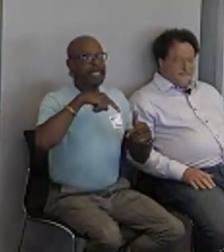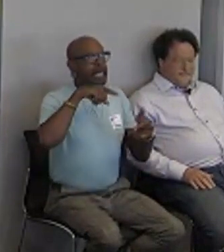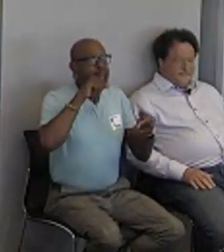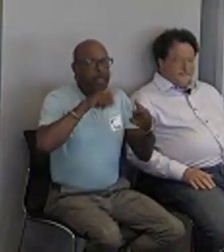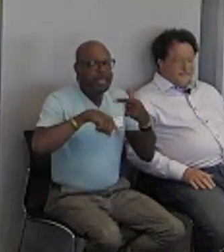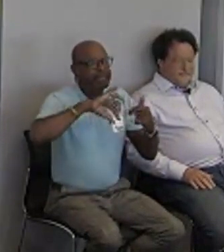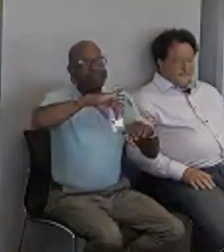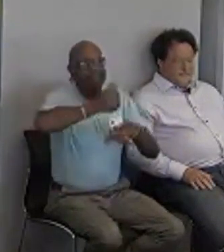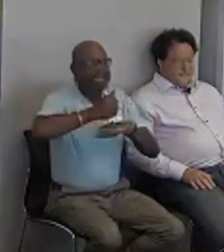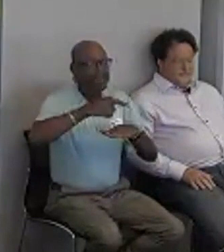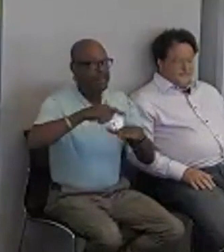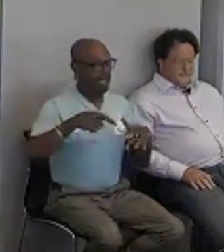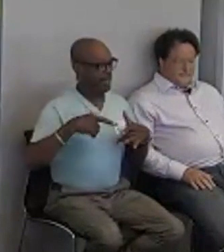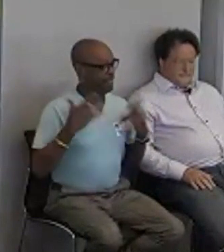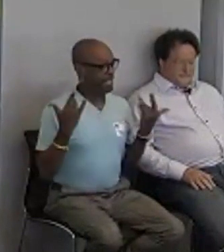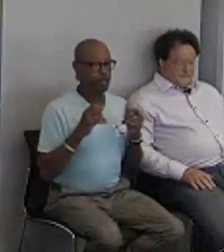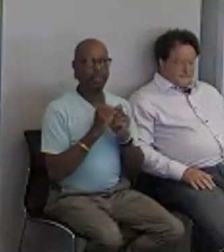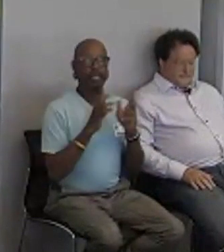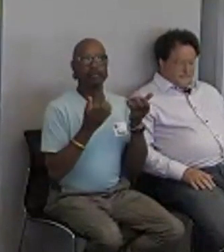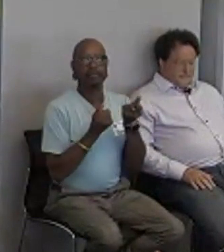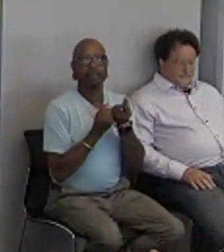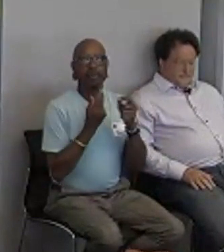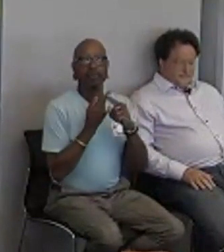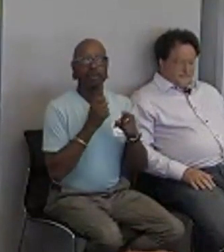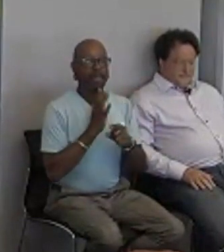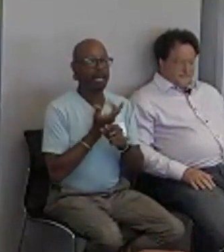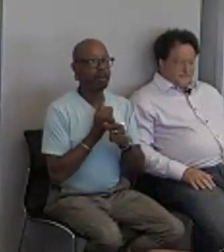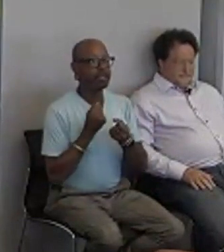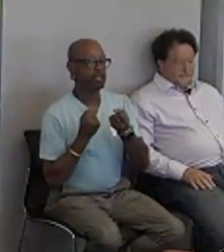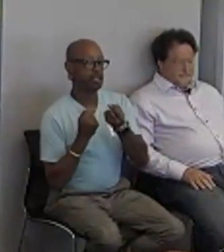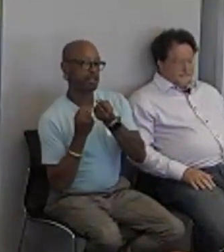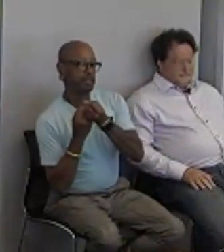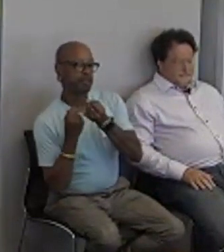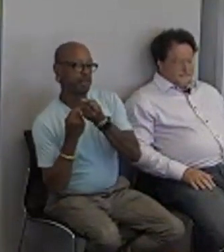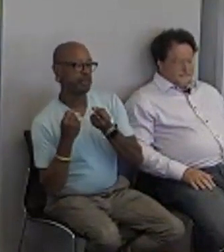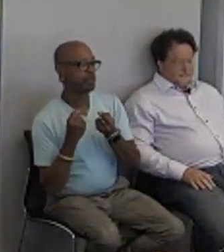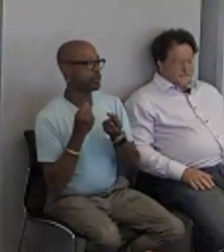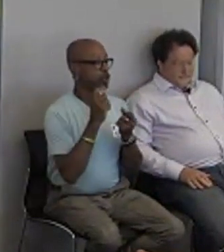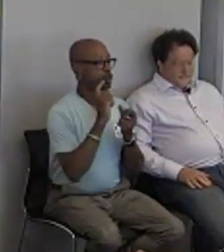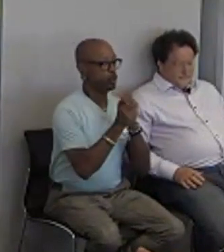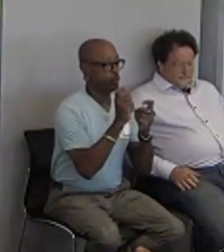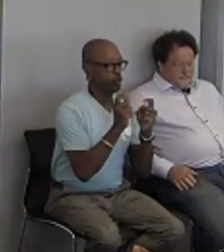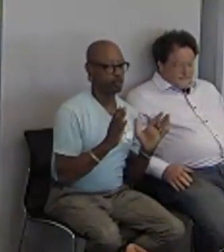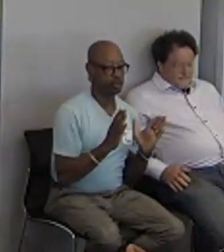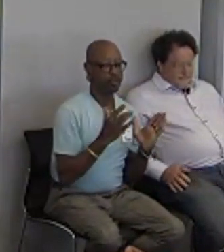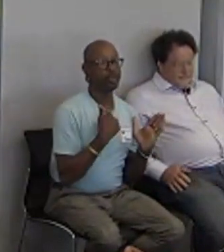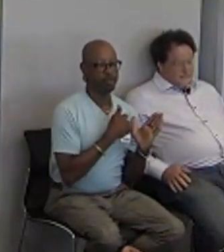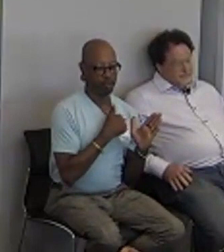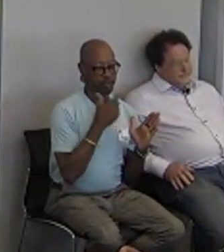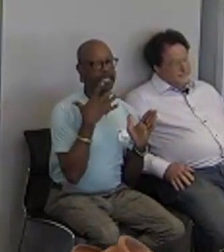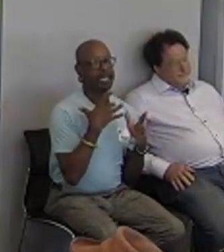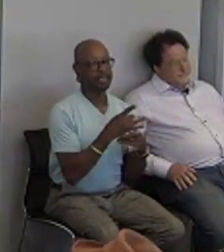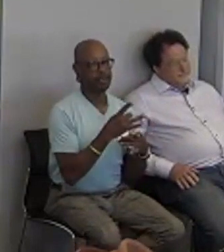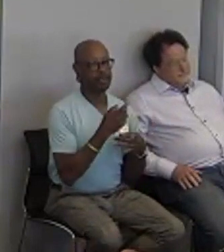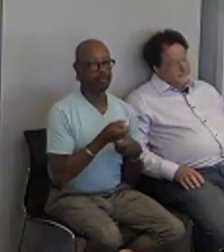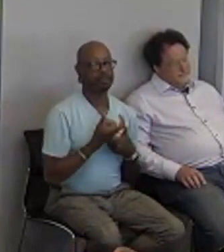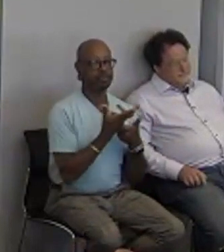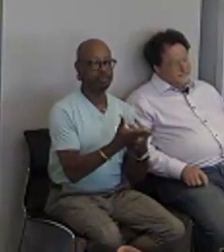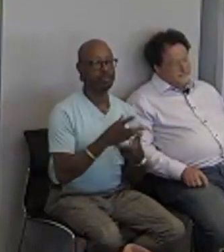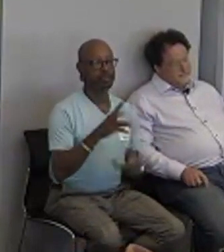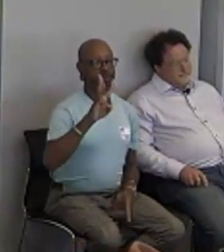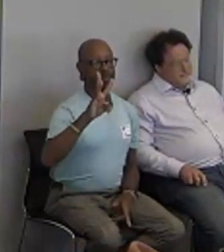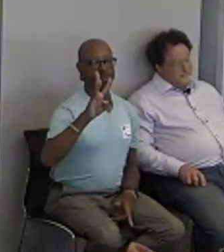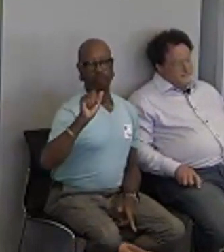event without support from our sponsors and our donors. So we'd like to express our gratitude to